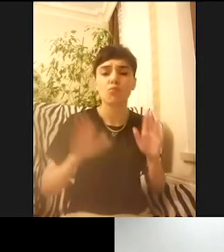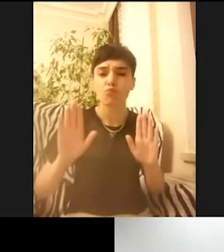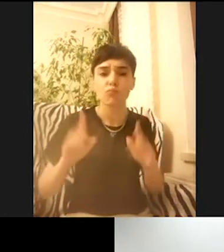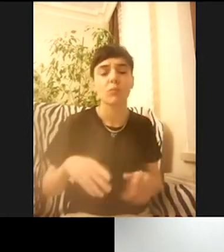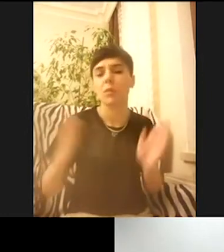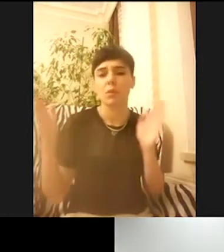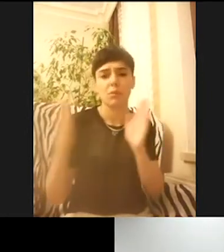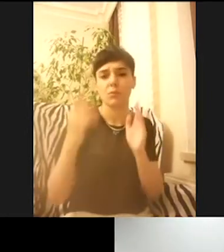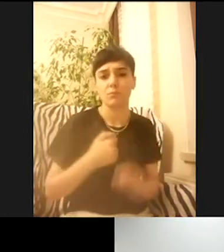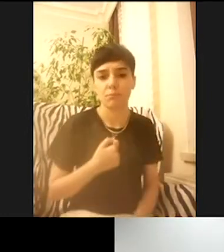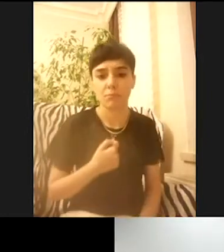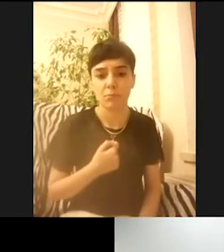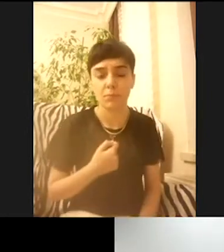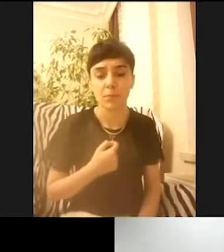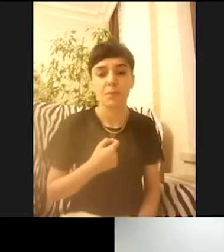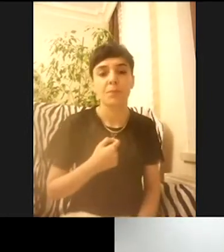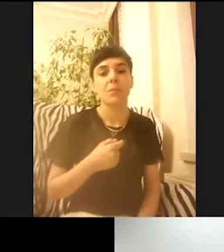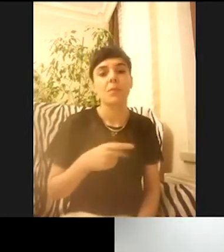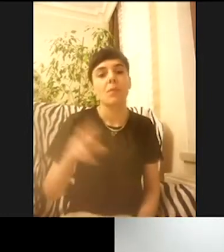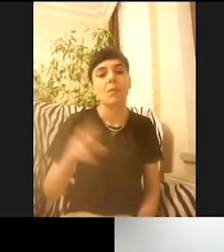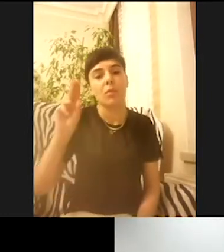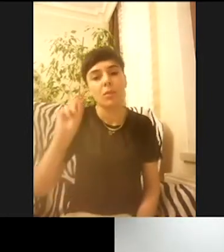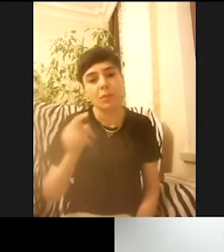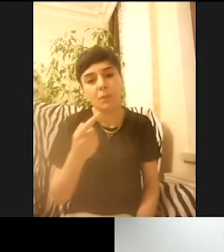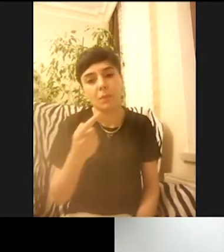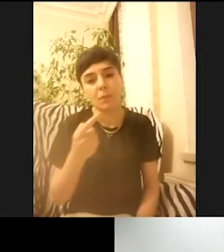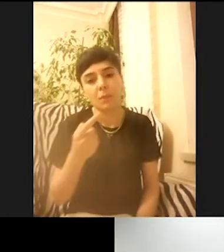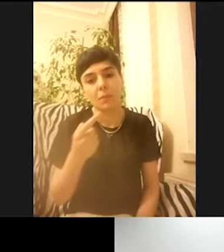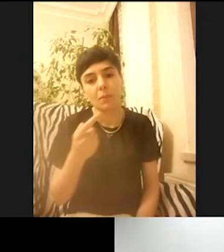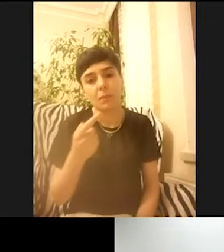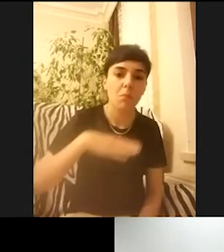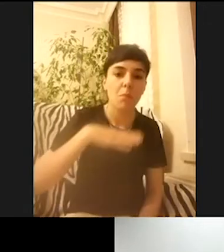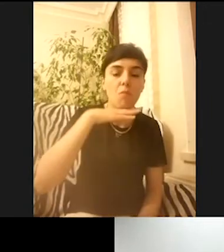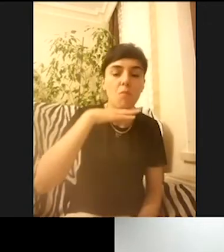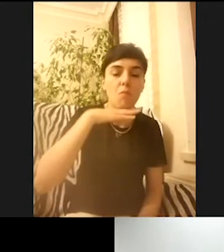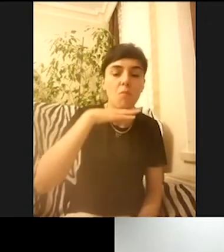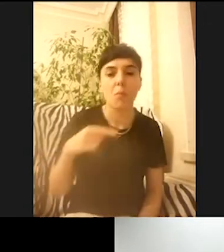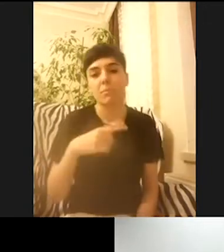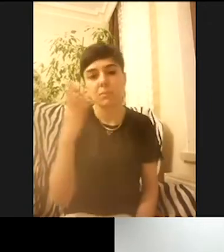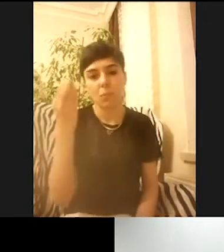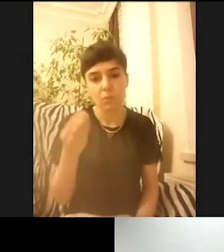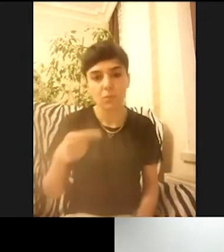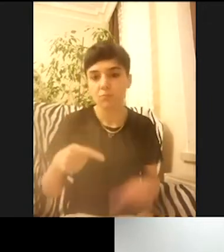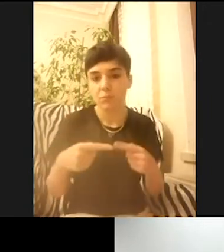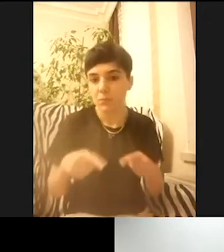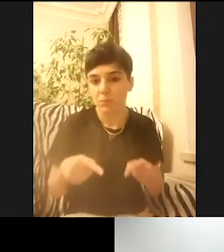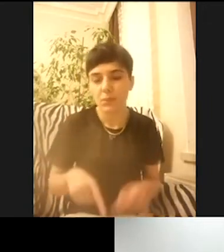European enough, Western enough, and so on. It creates such a bad dynamics